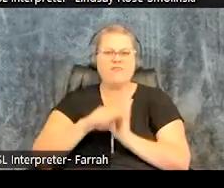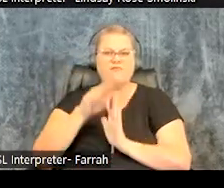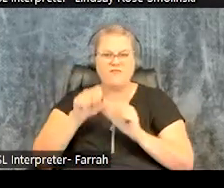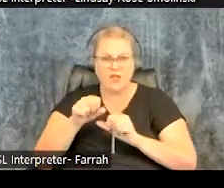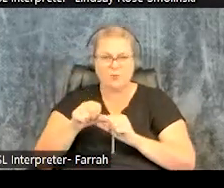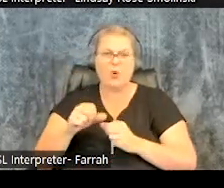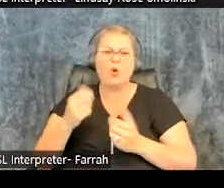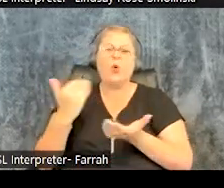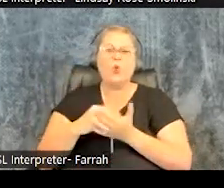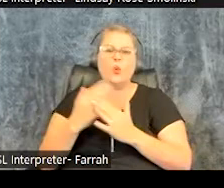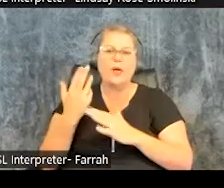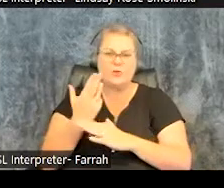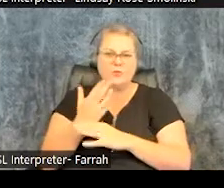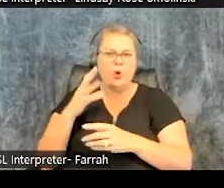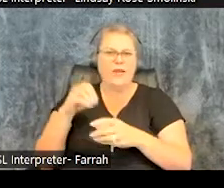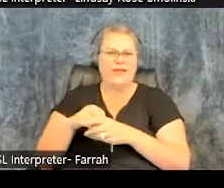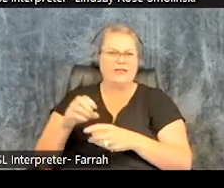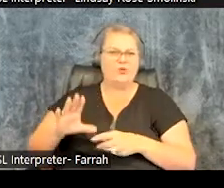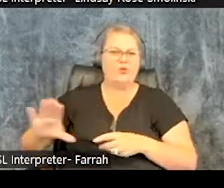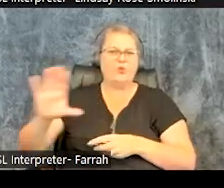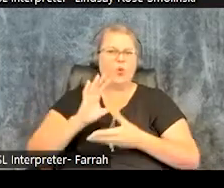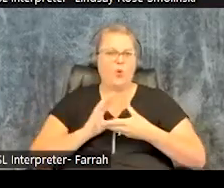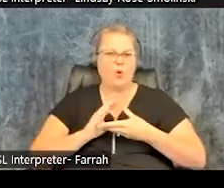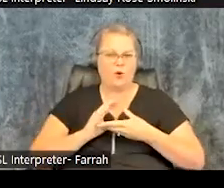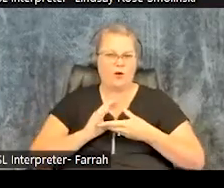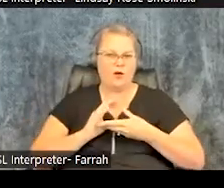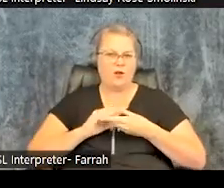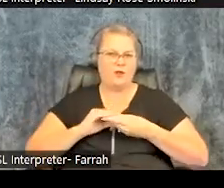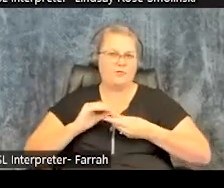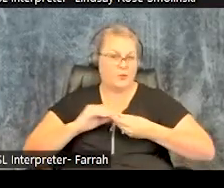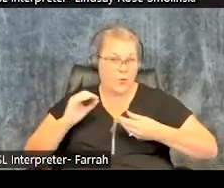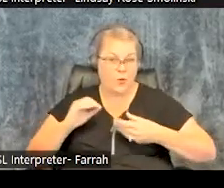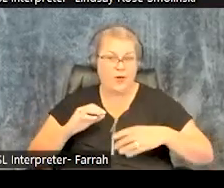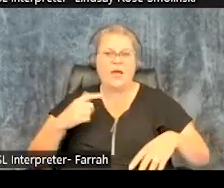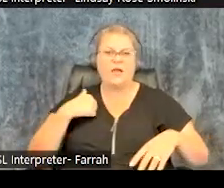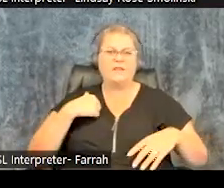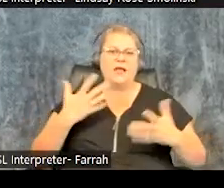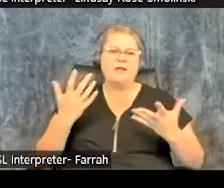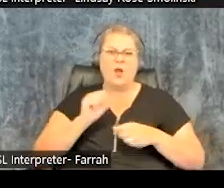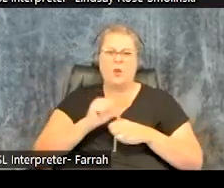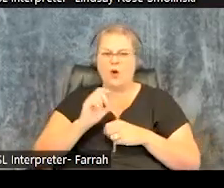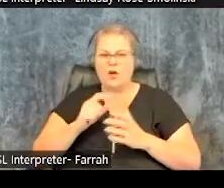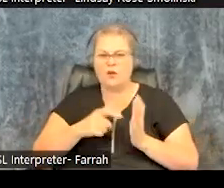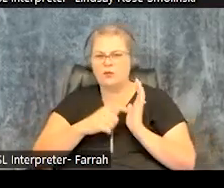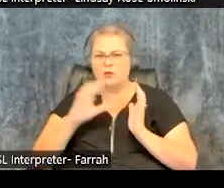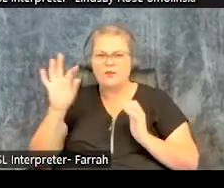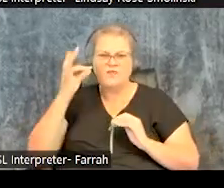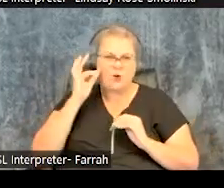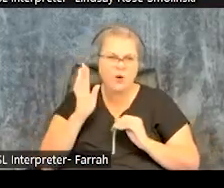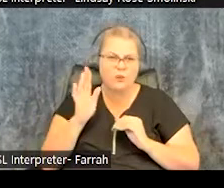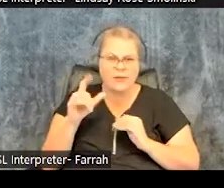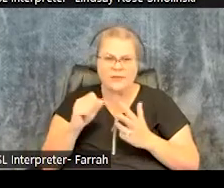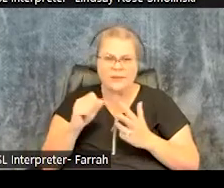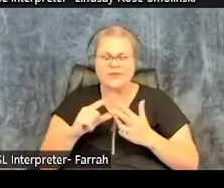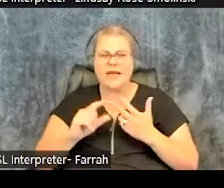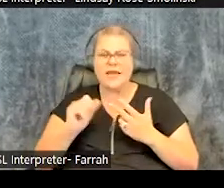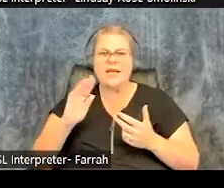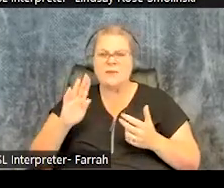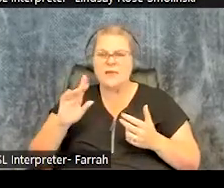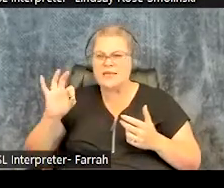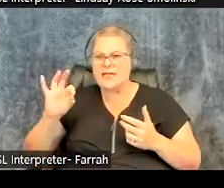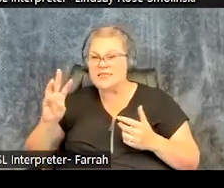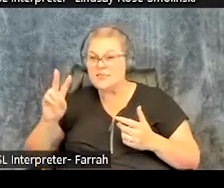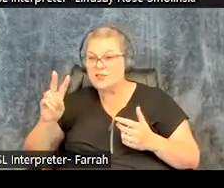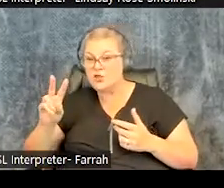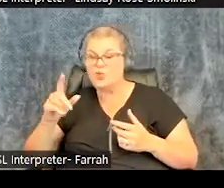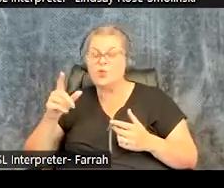your narrative. And that's a lot of the work that I've done on federal bills. And when we had AB 962, it's like, it is